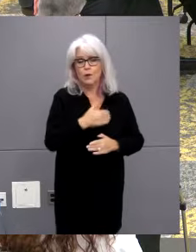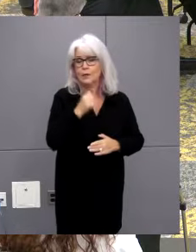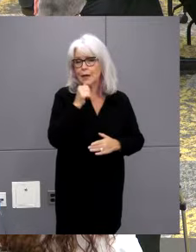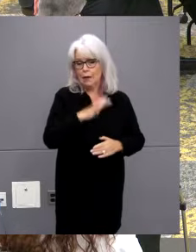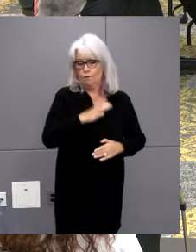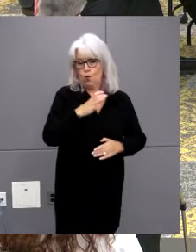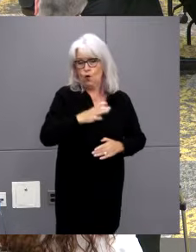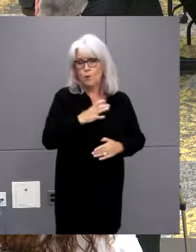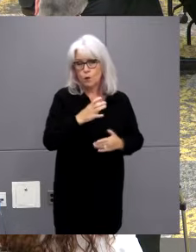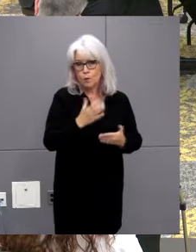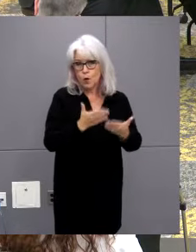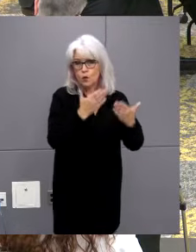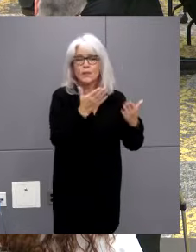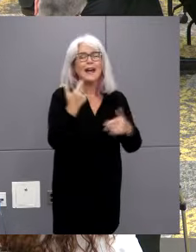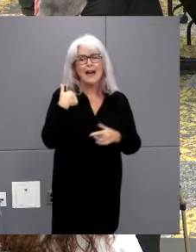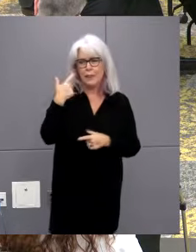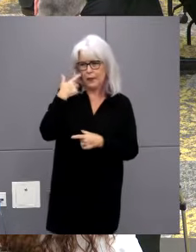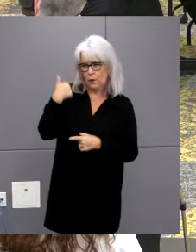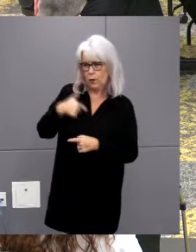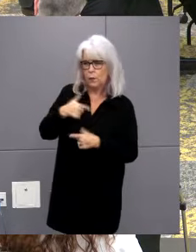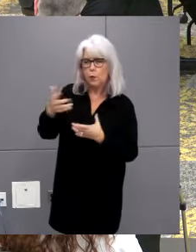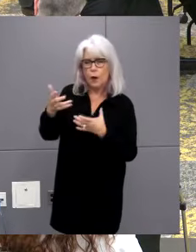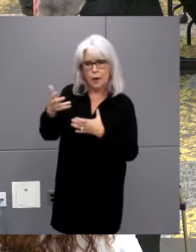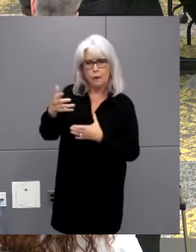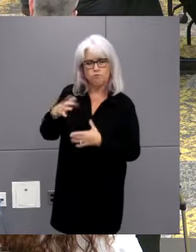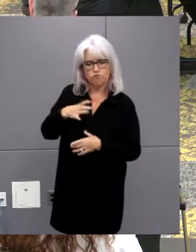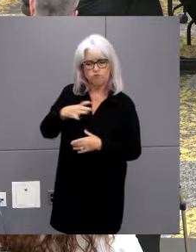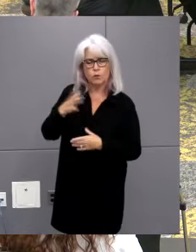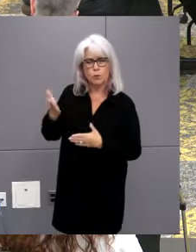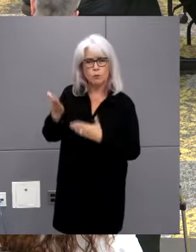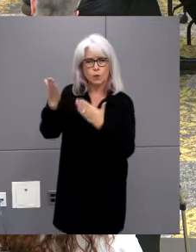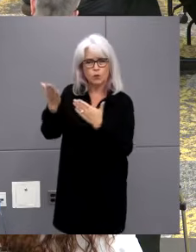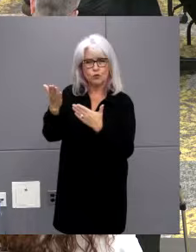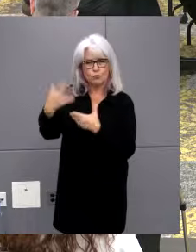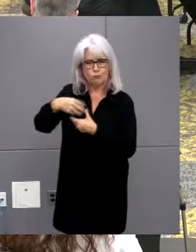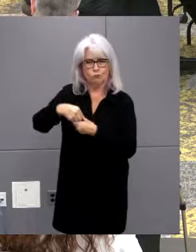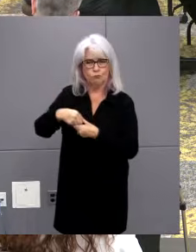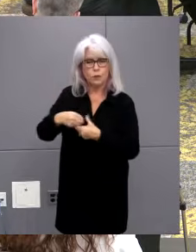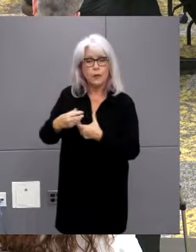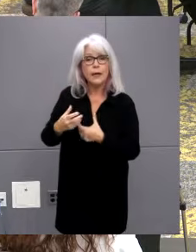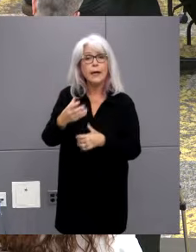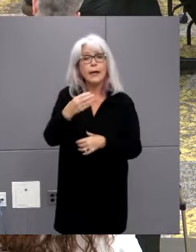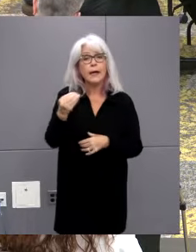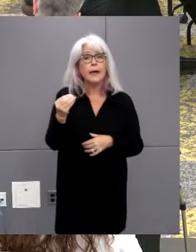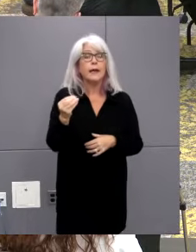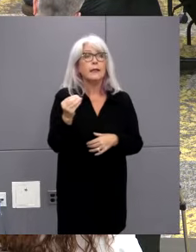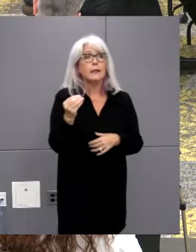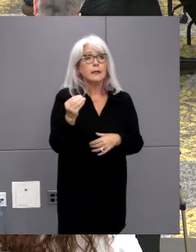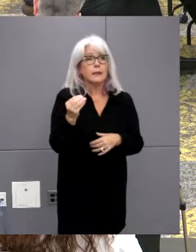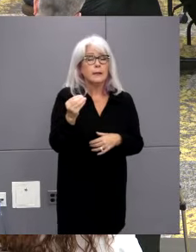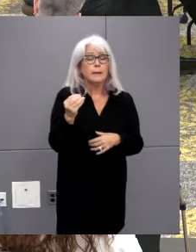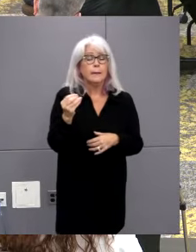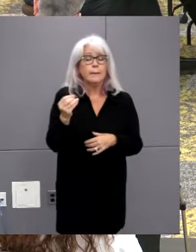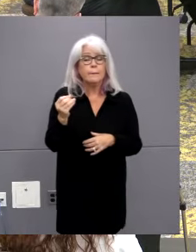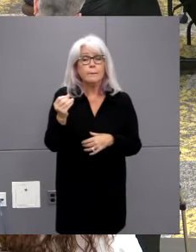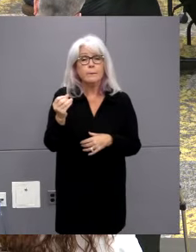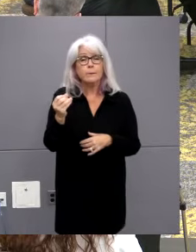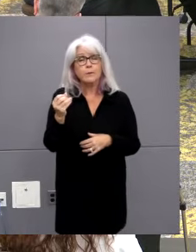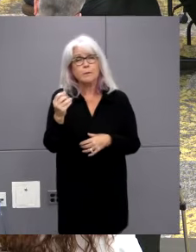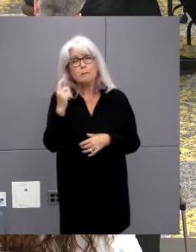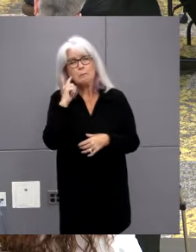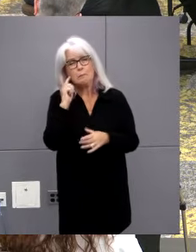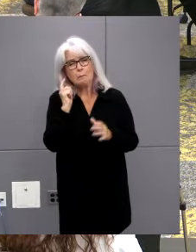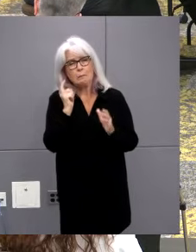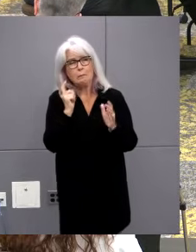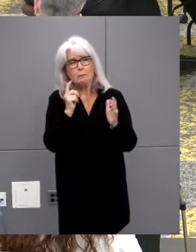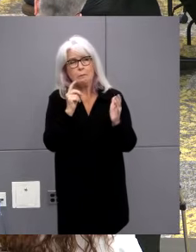want formal motions here, and that's part of our practice here, and seated voting. So what I see